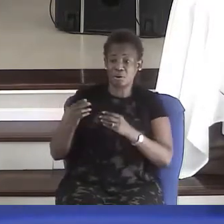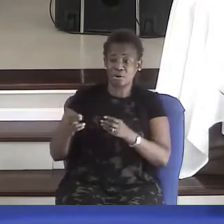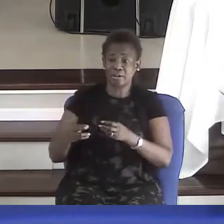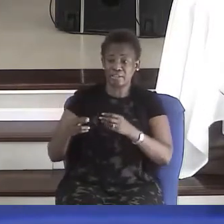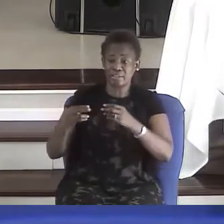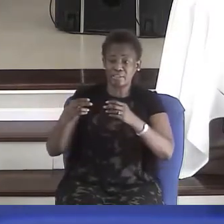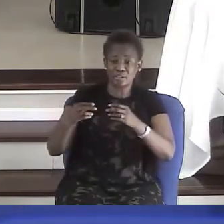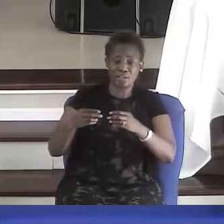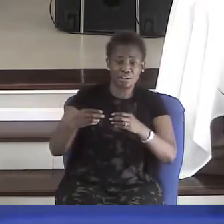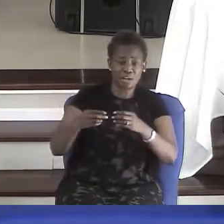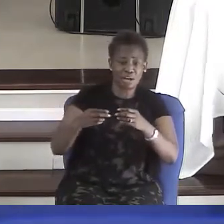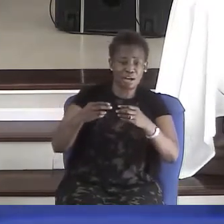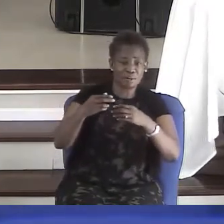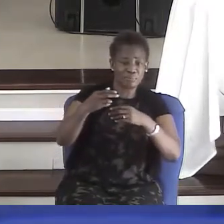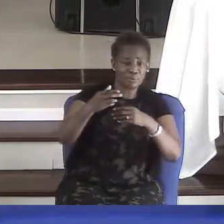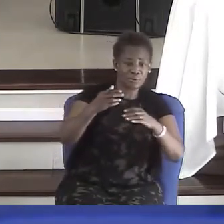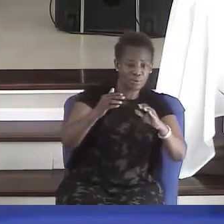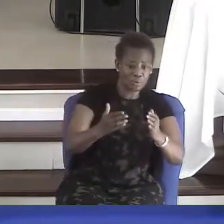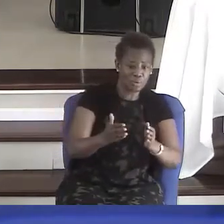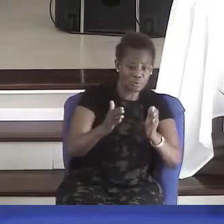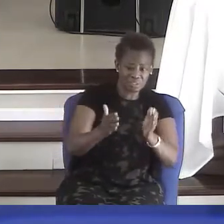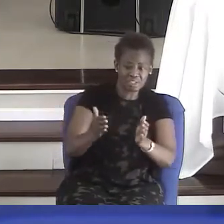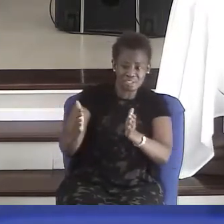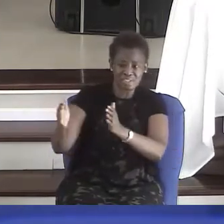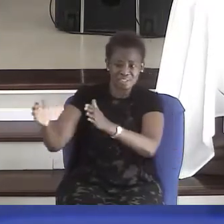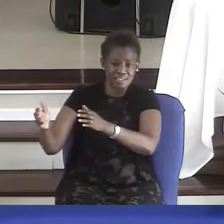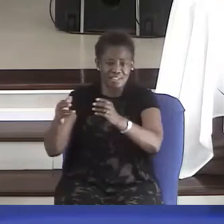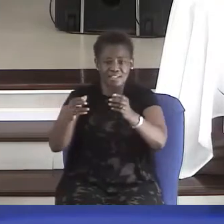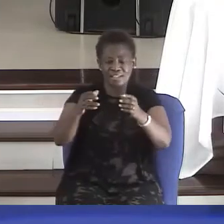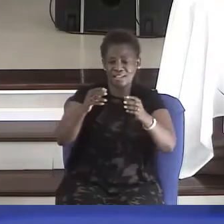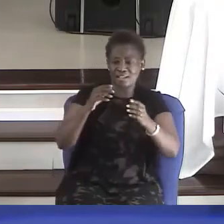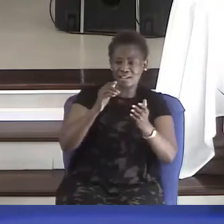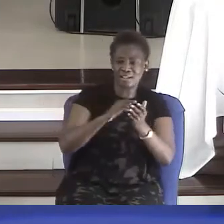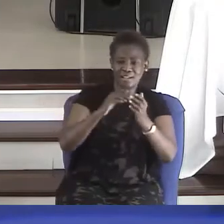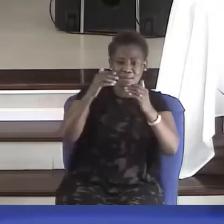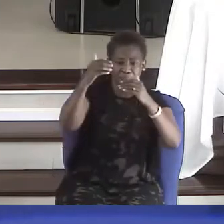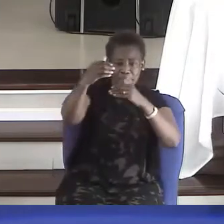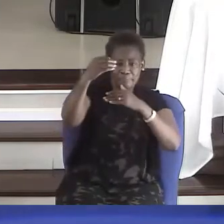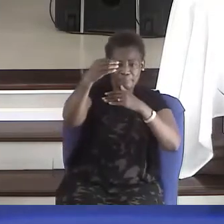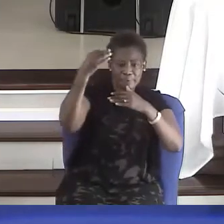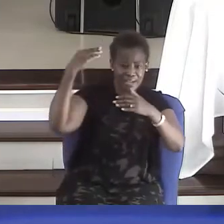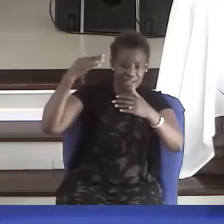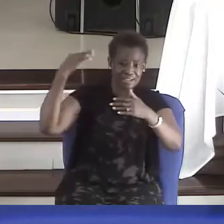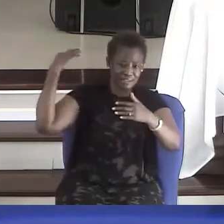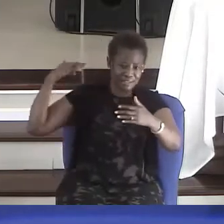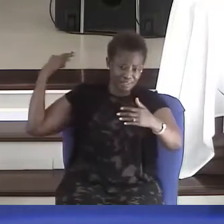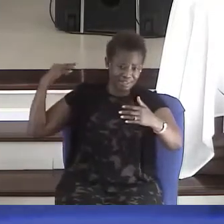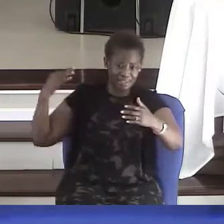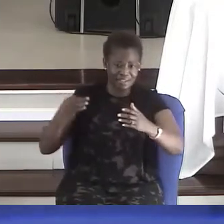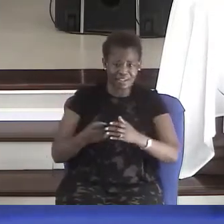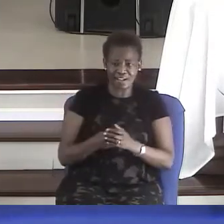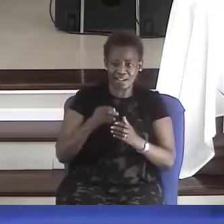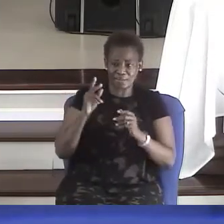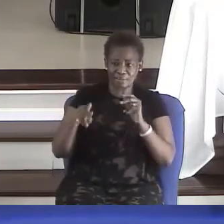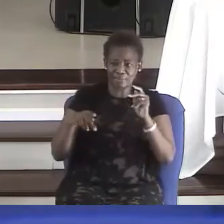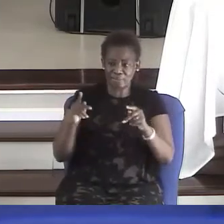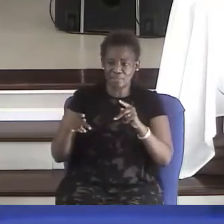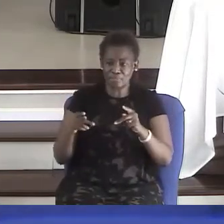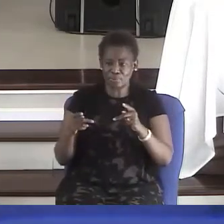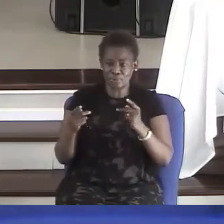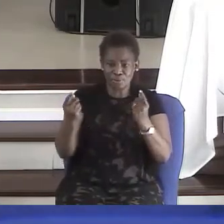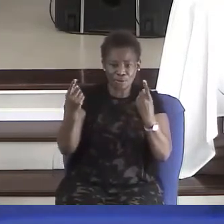there. Ushers take the Bibles up. Guess what? They come to church and looking for it like mouse